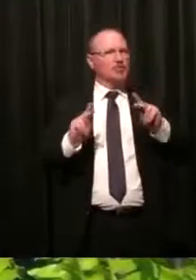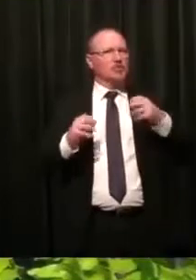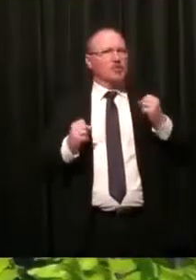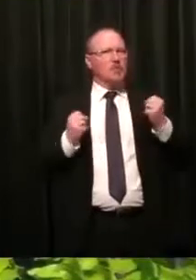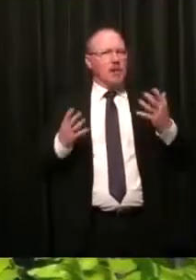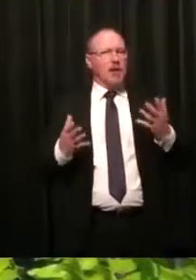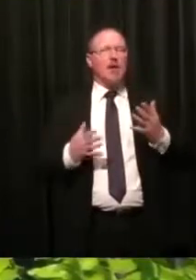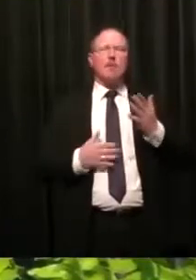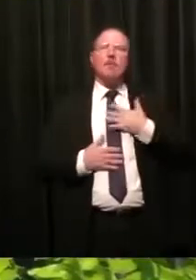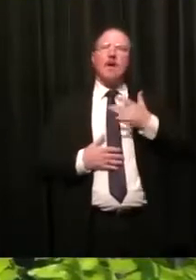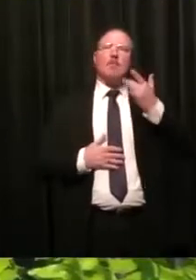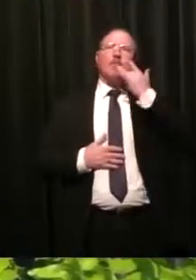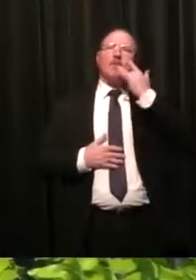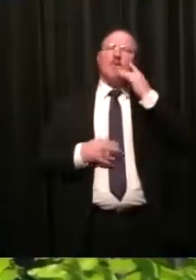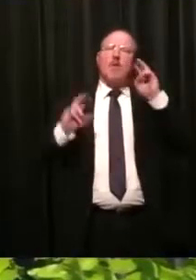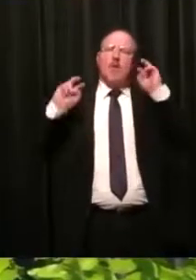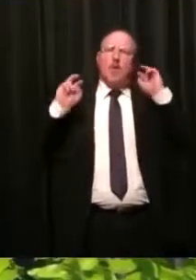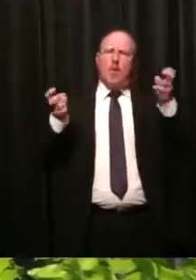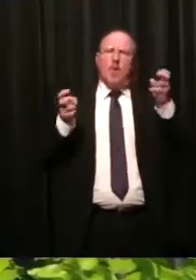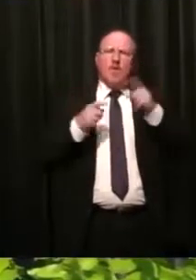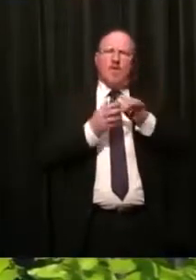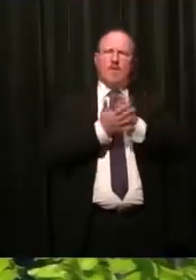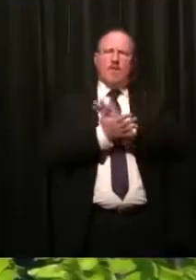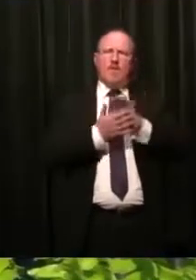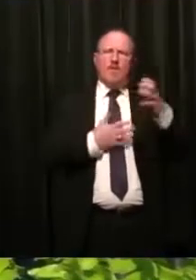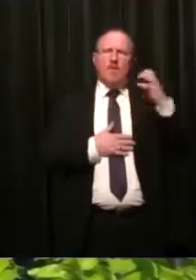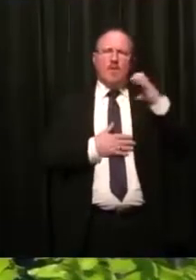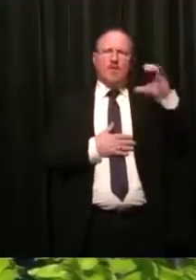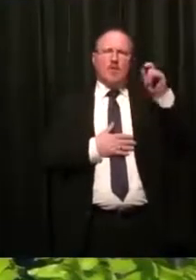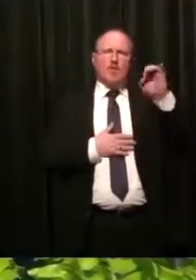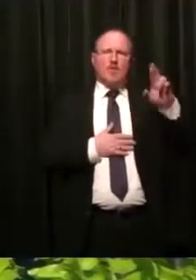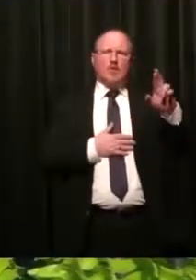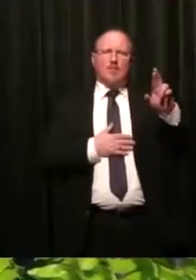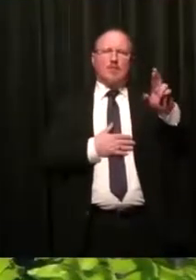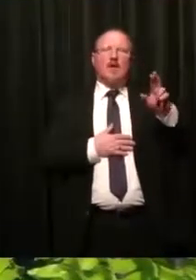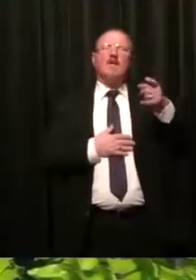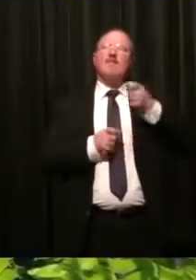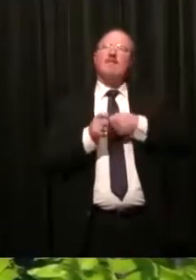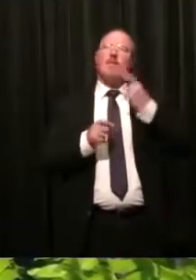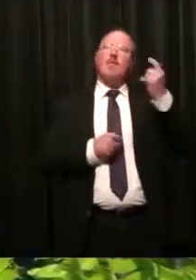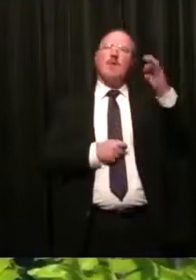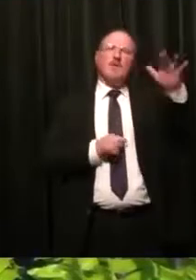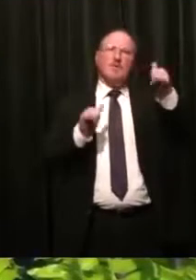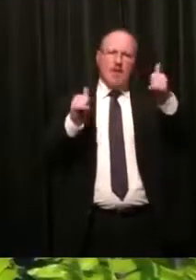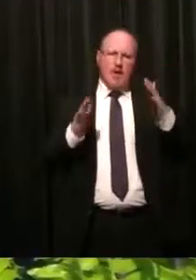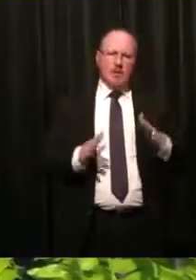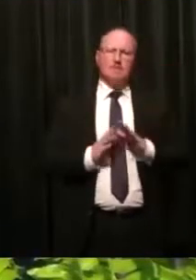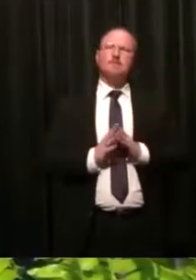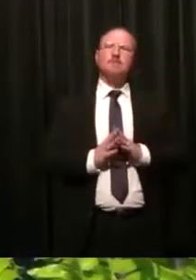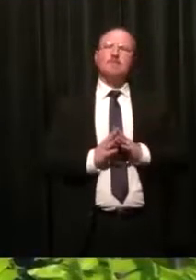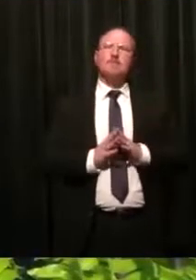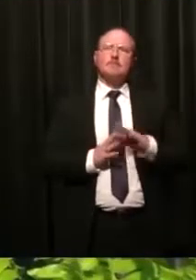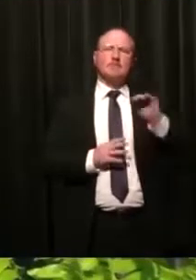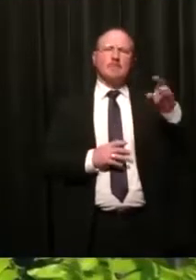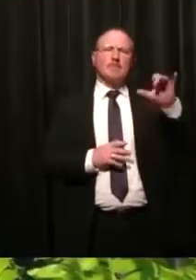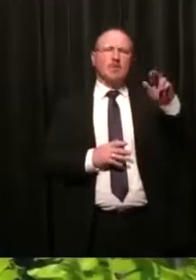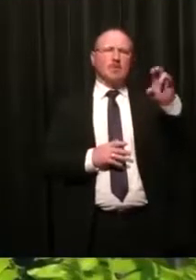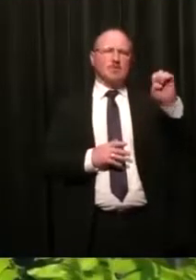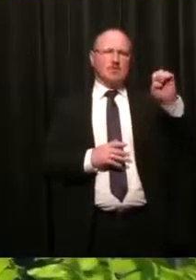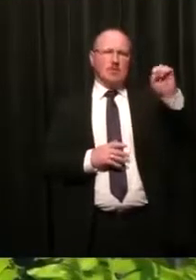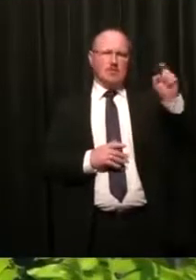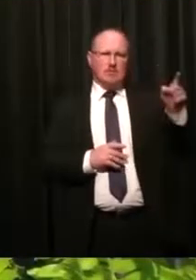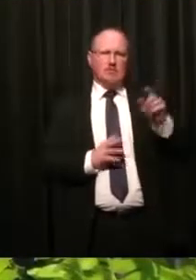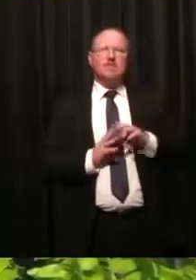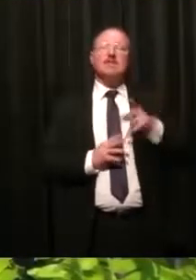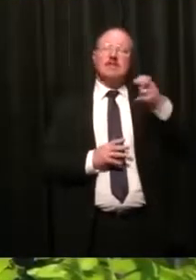opportunities. My favorite quote from the movie Coach Carter came from one of his players, Mr.